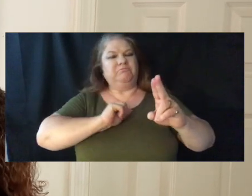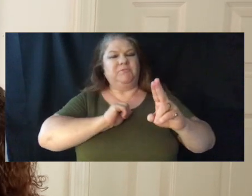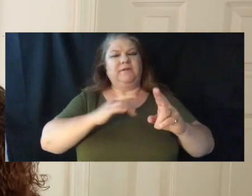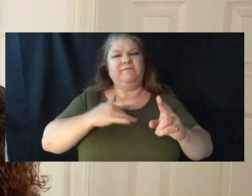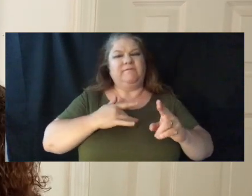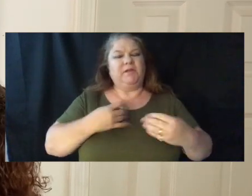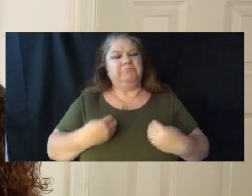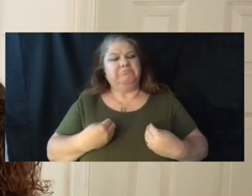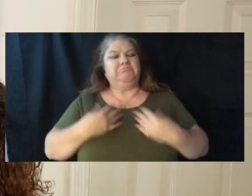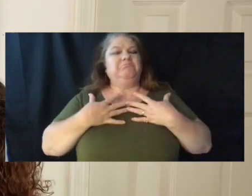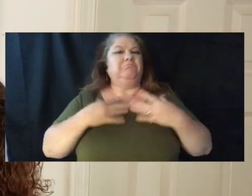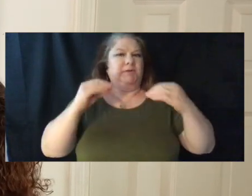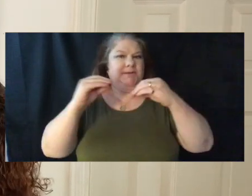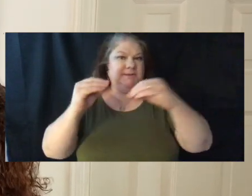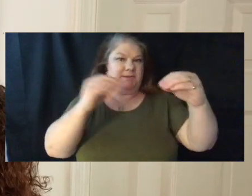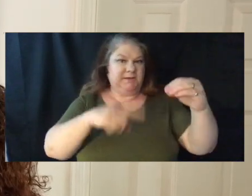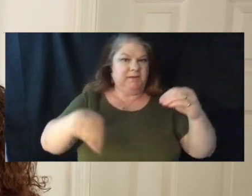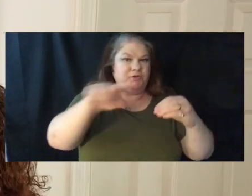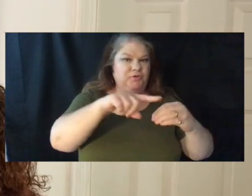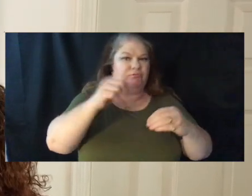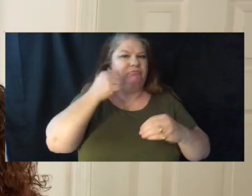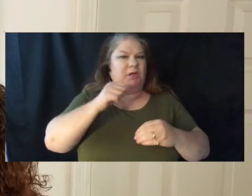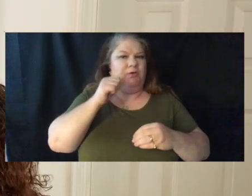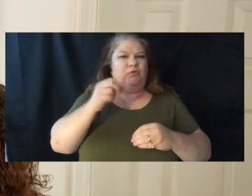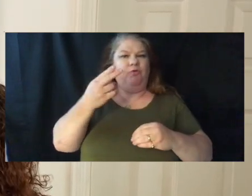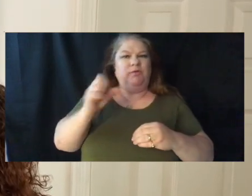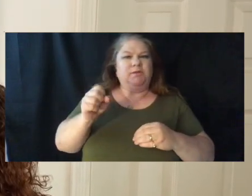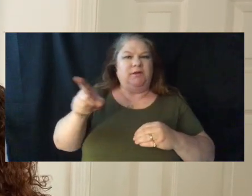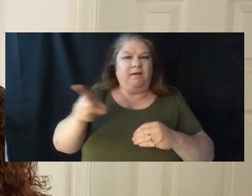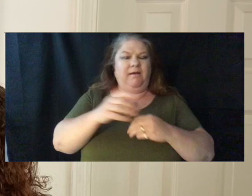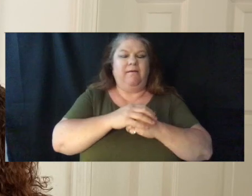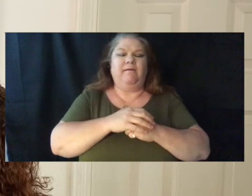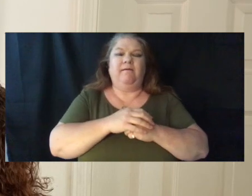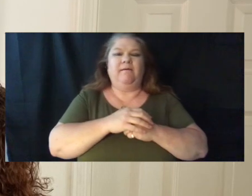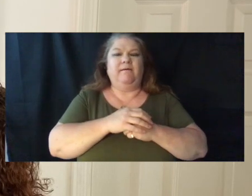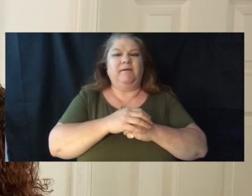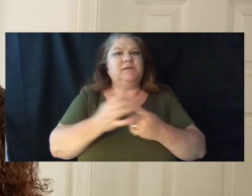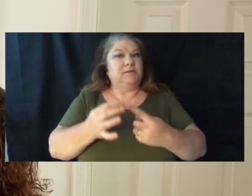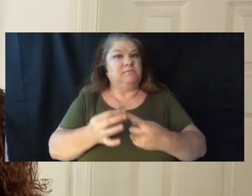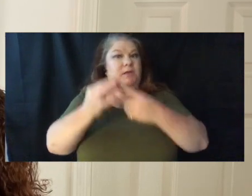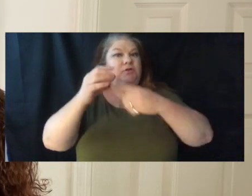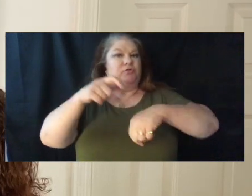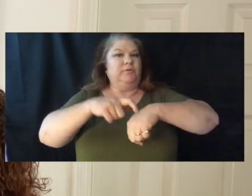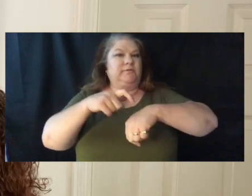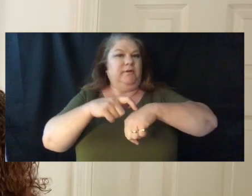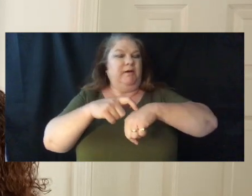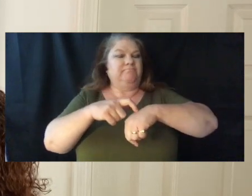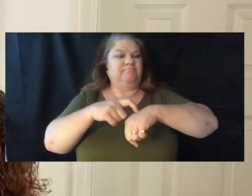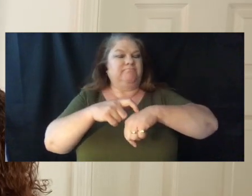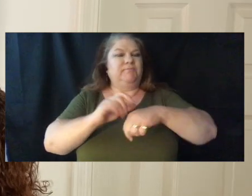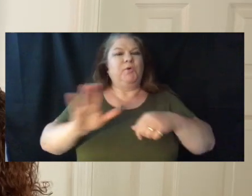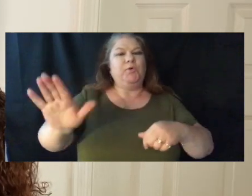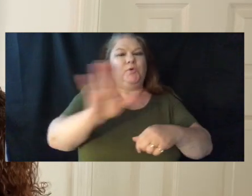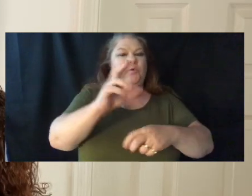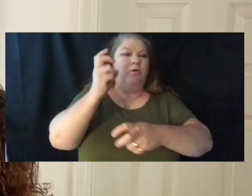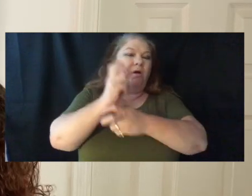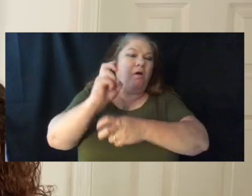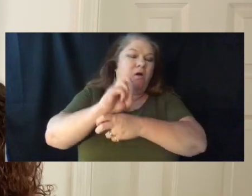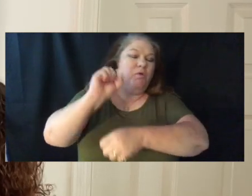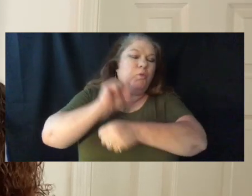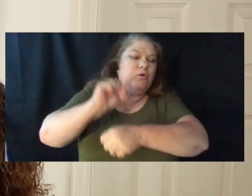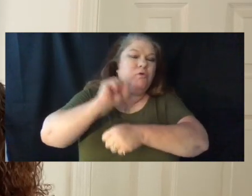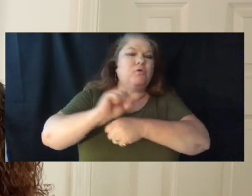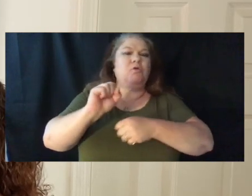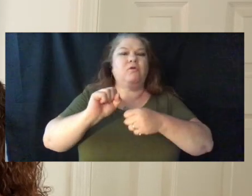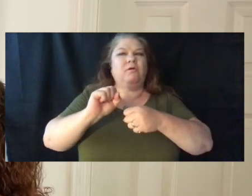and an honor to teach you at Girls High. It was a special time. Your hard